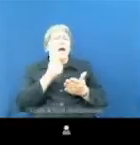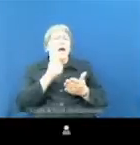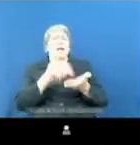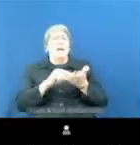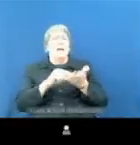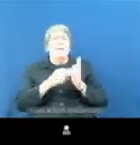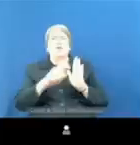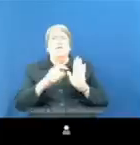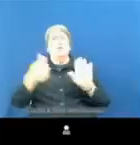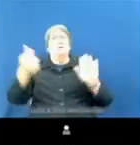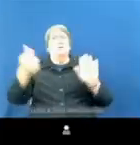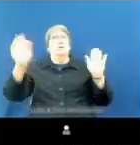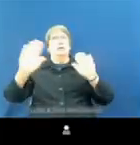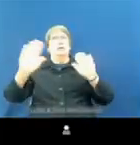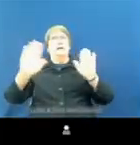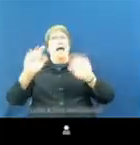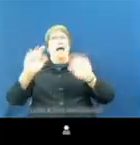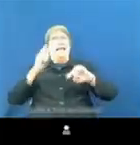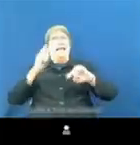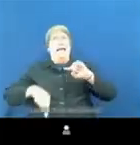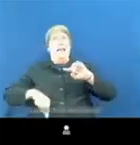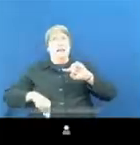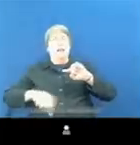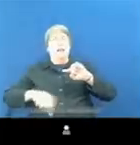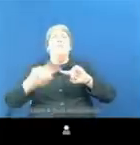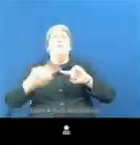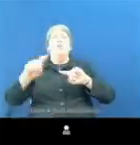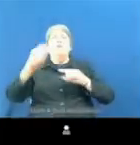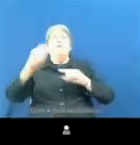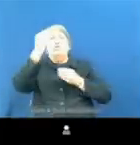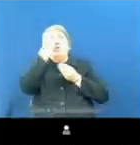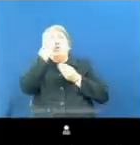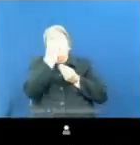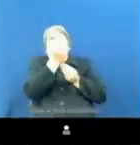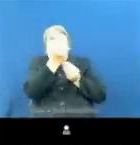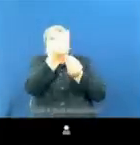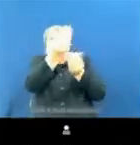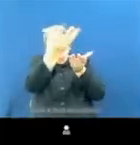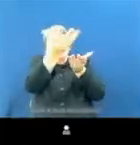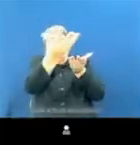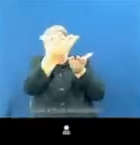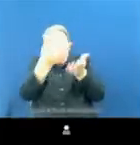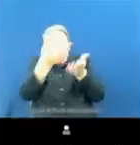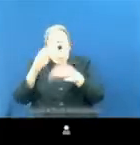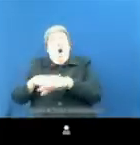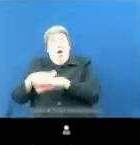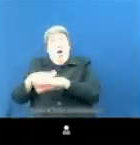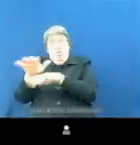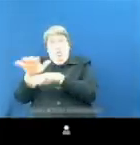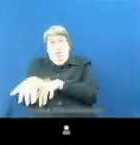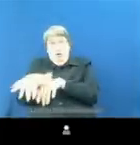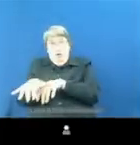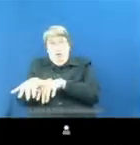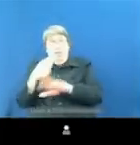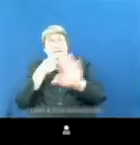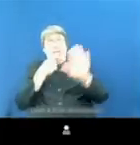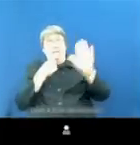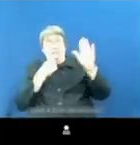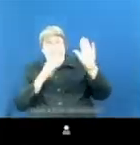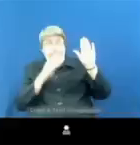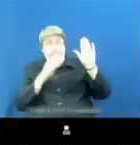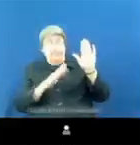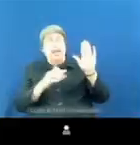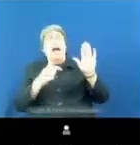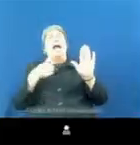there is a process of disclosing to the court on the record that you have a relationship or you have a